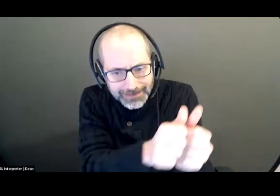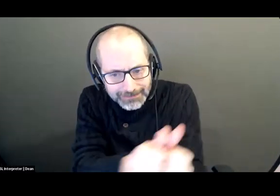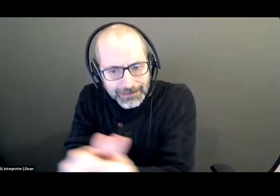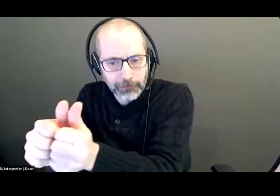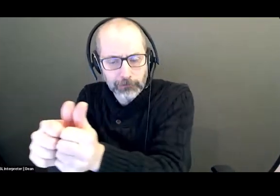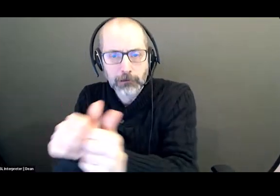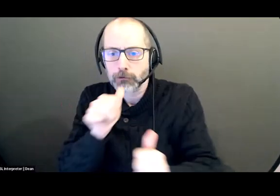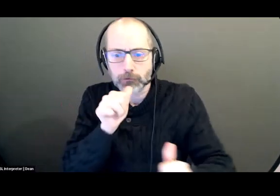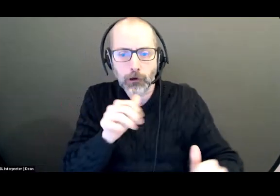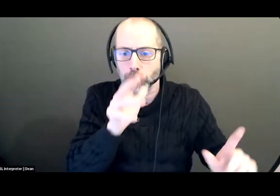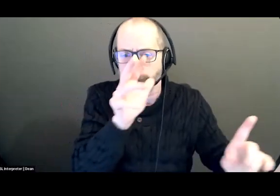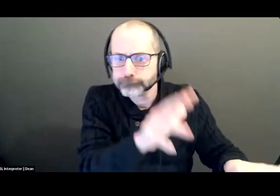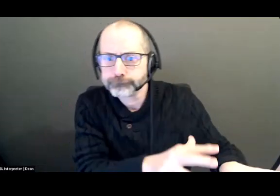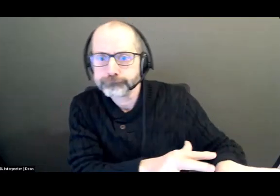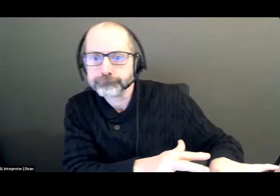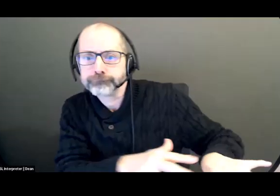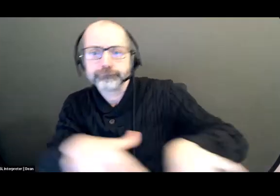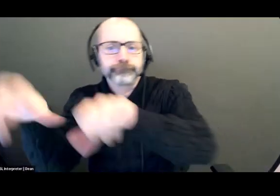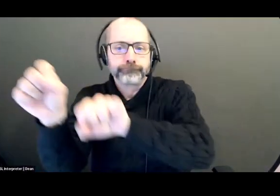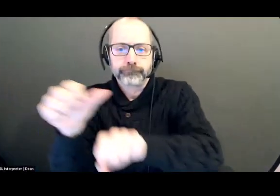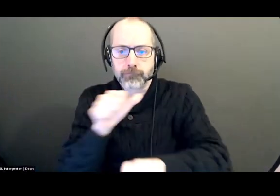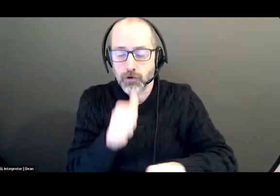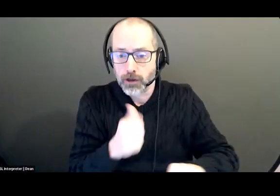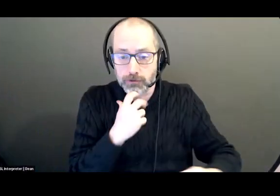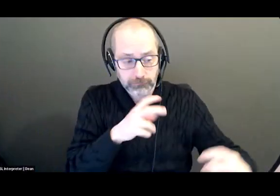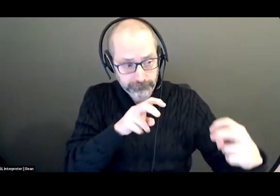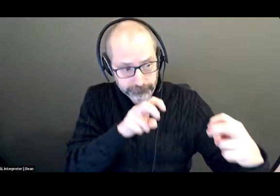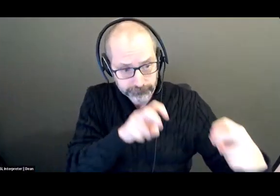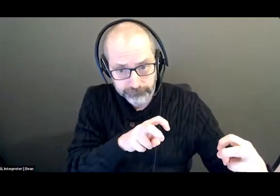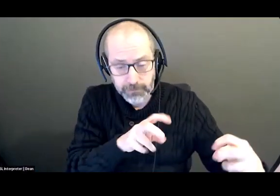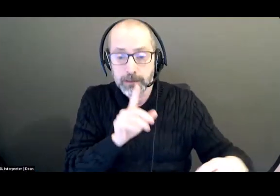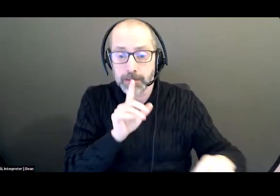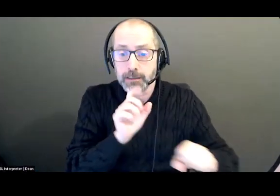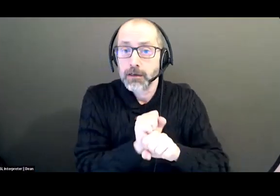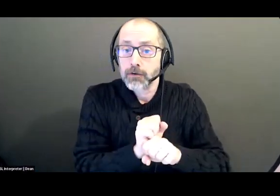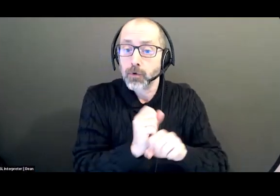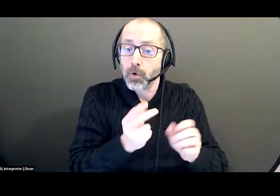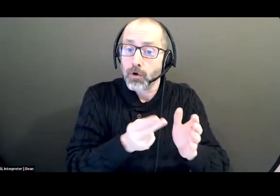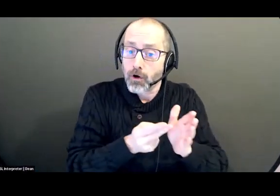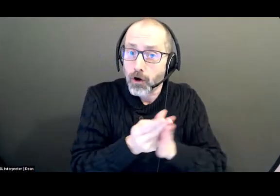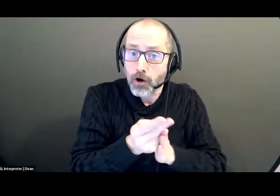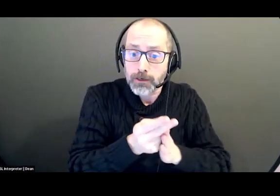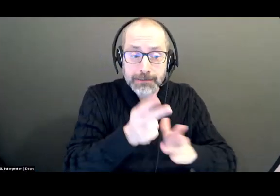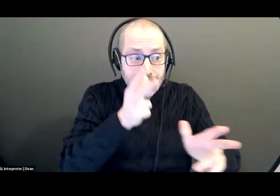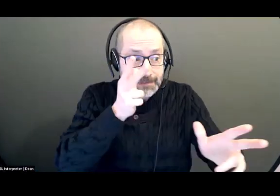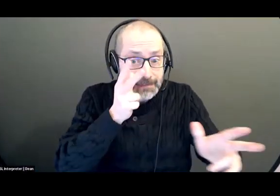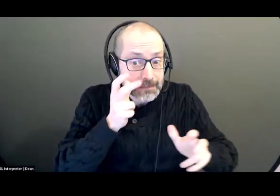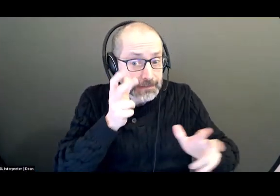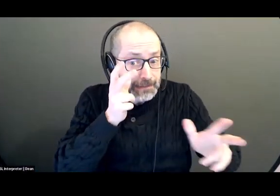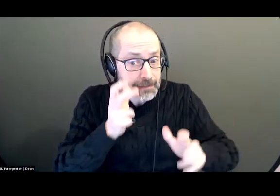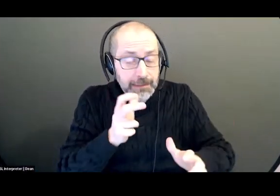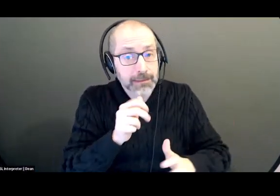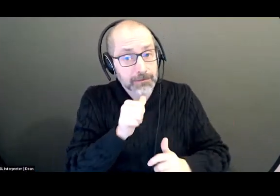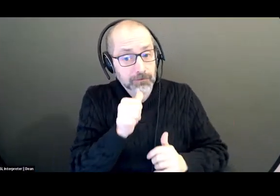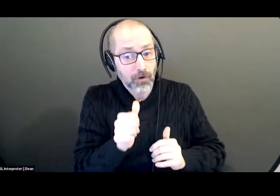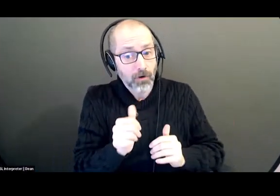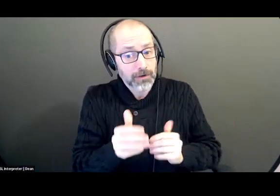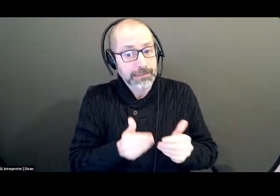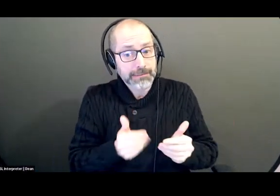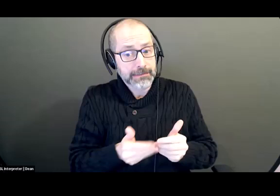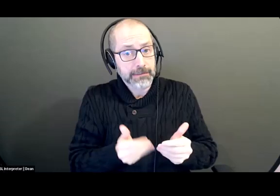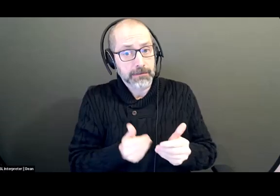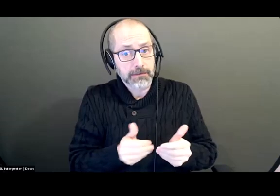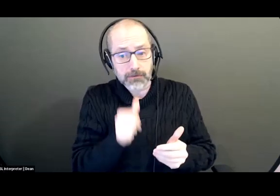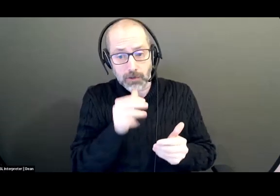us truly involved and brought her to the table and allowed her to have a voice. Let me be honest though,